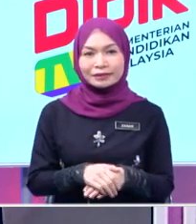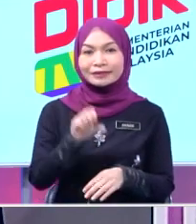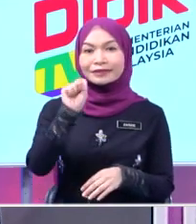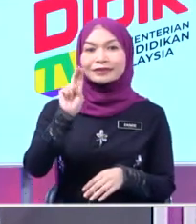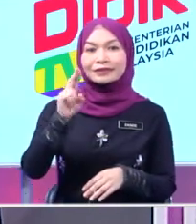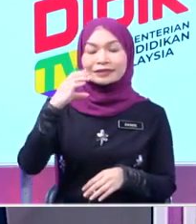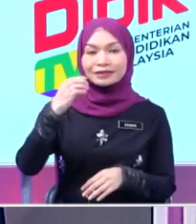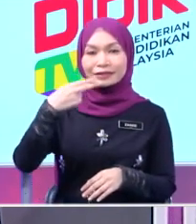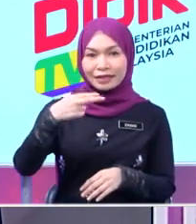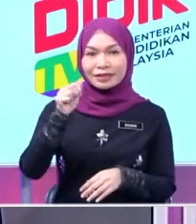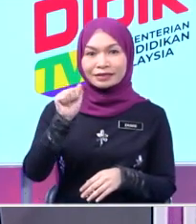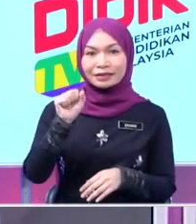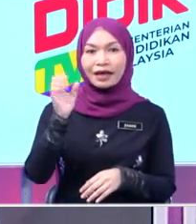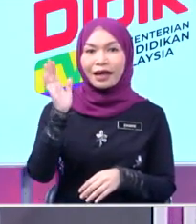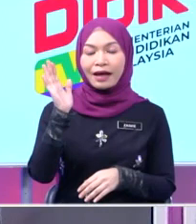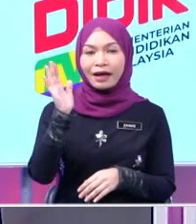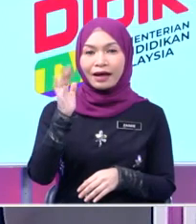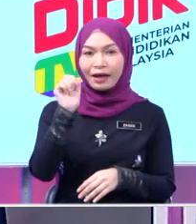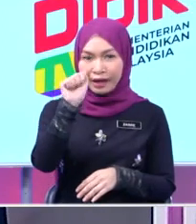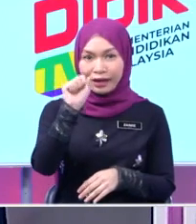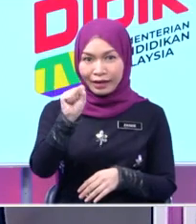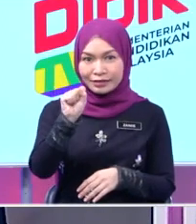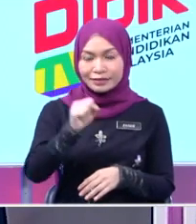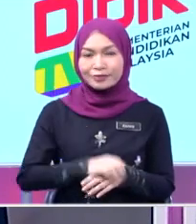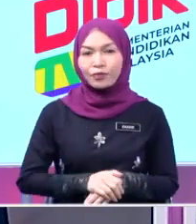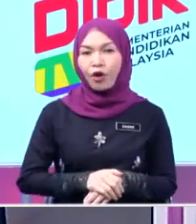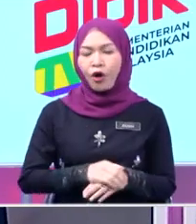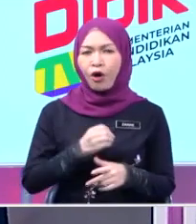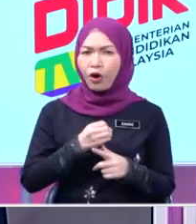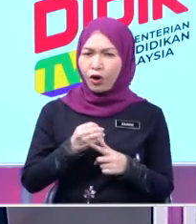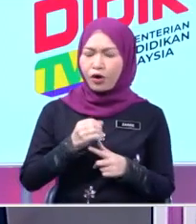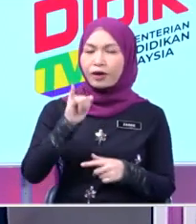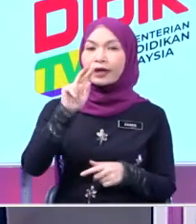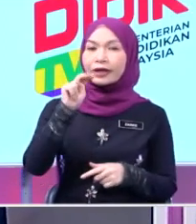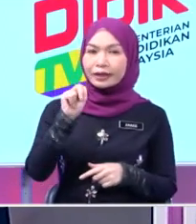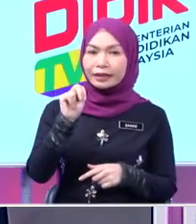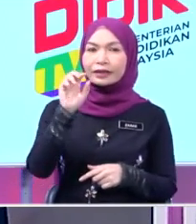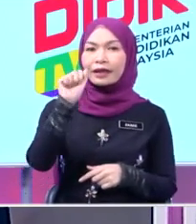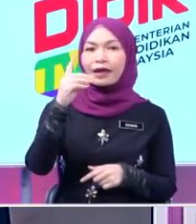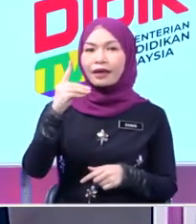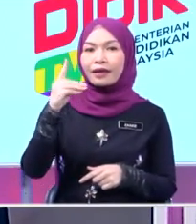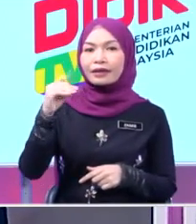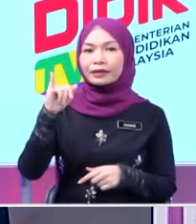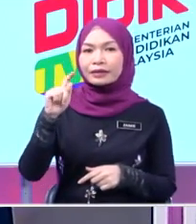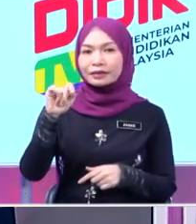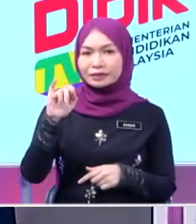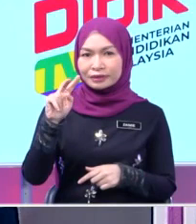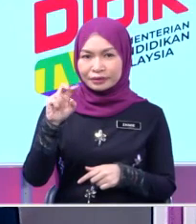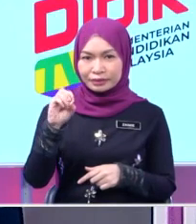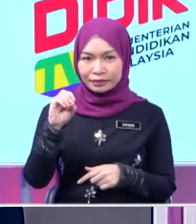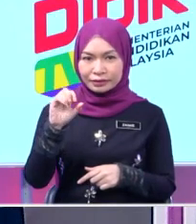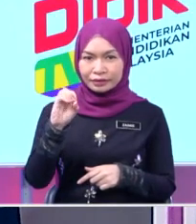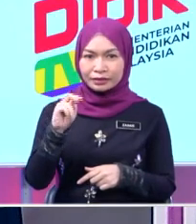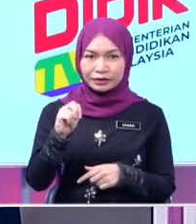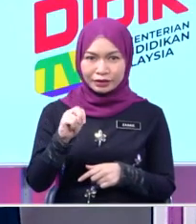other hand, in addition, therefore, you must have a comma. As I have mentioned just now,